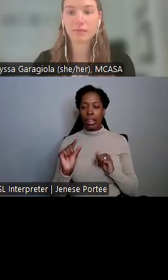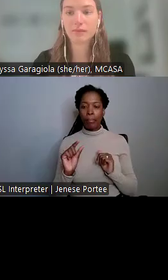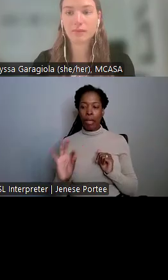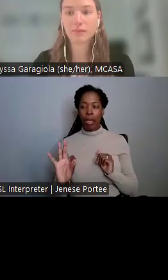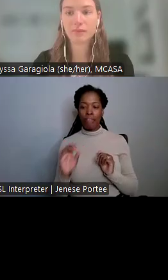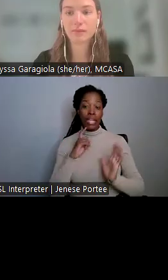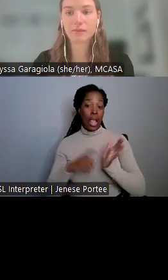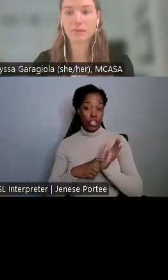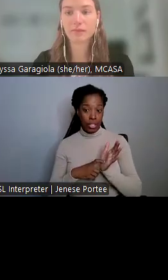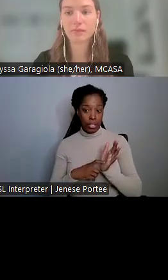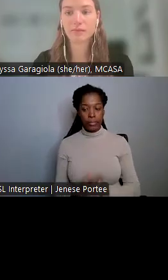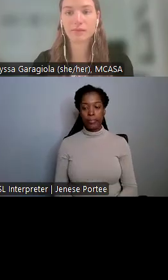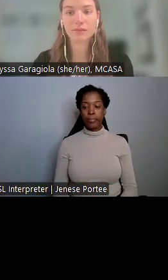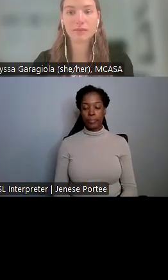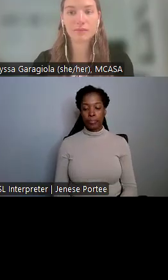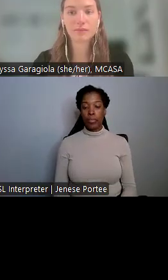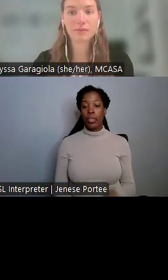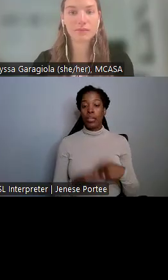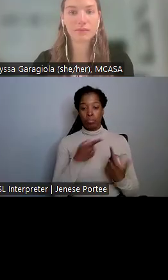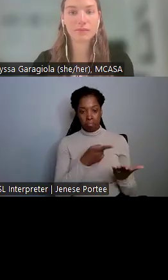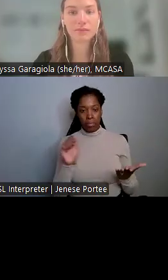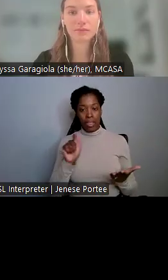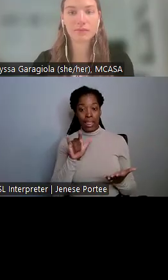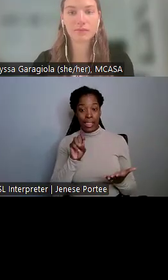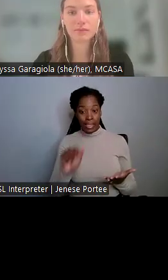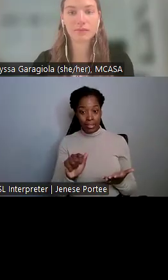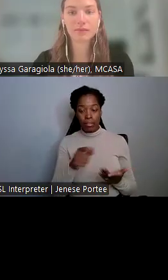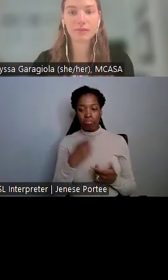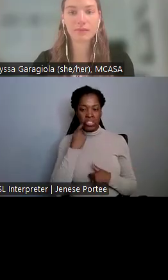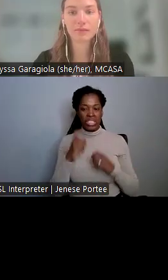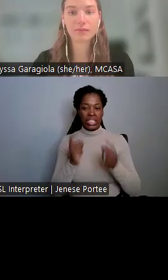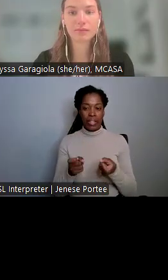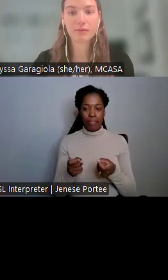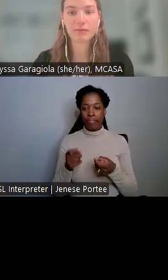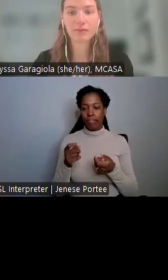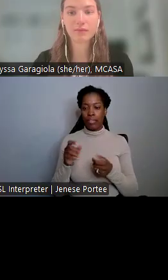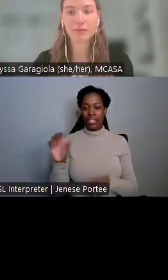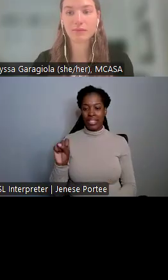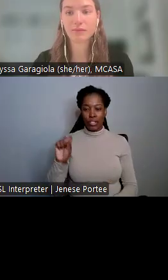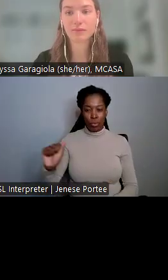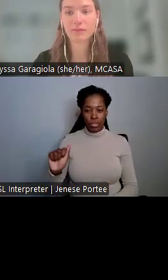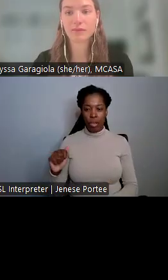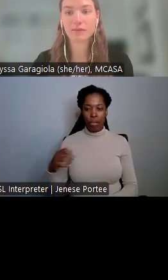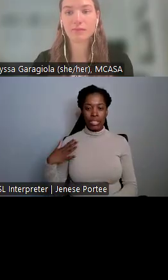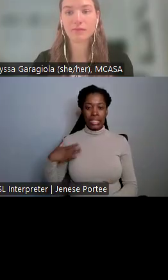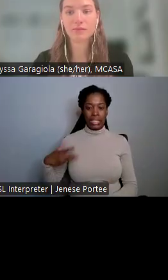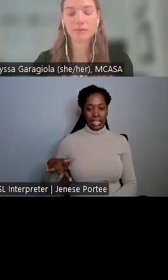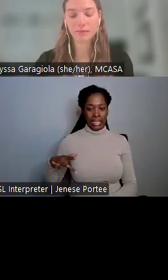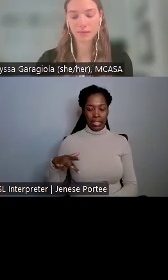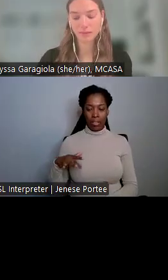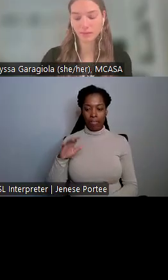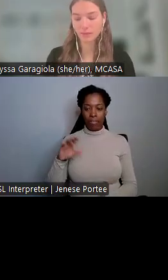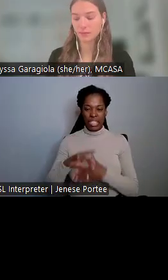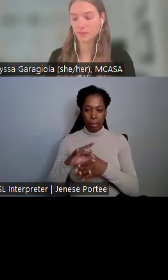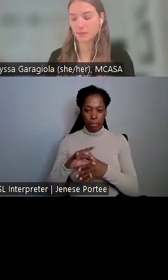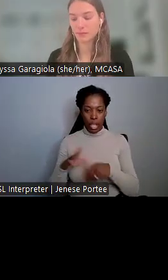So, in addition to Alyssa's sexual assault sensitive subject matter warning, I do want to